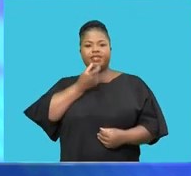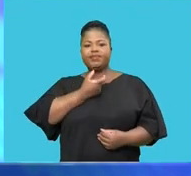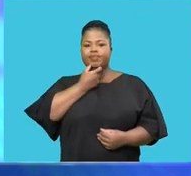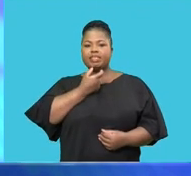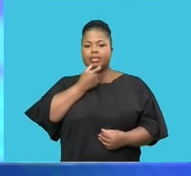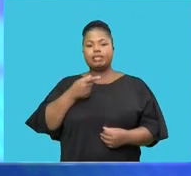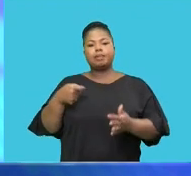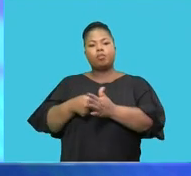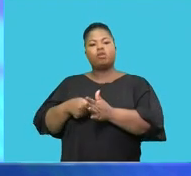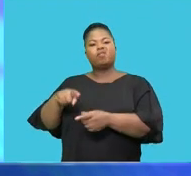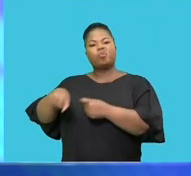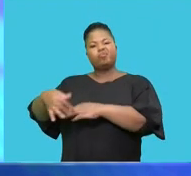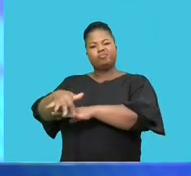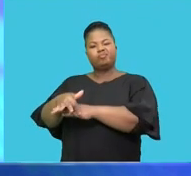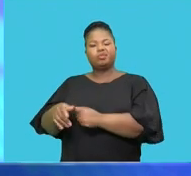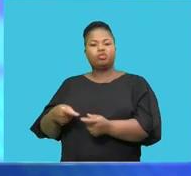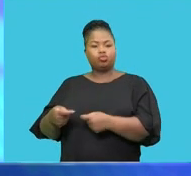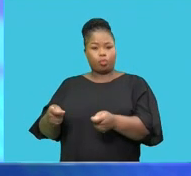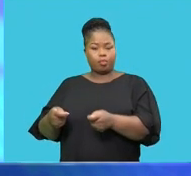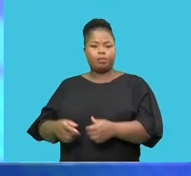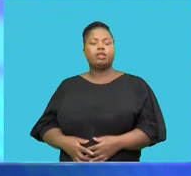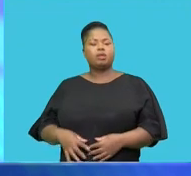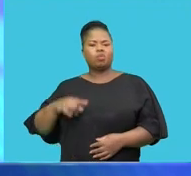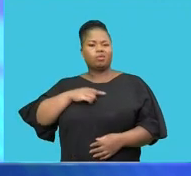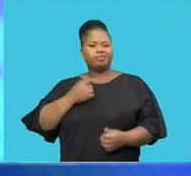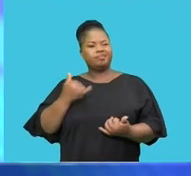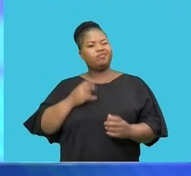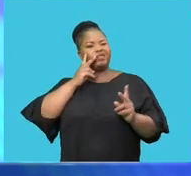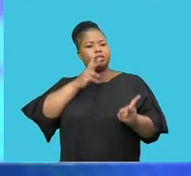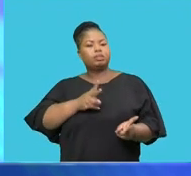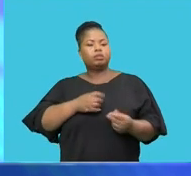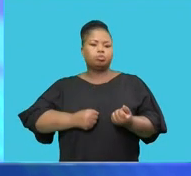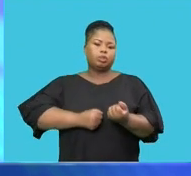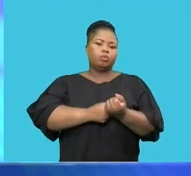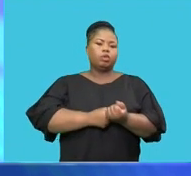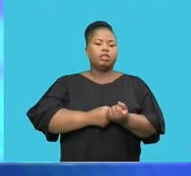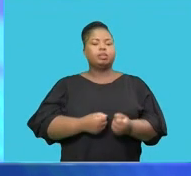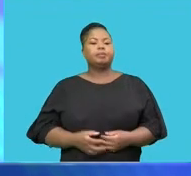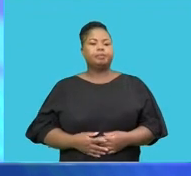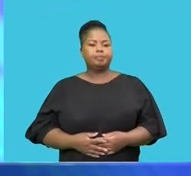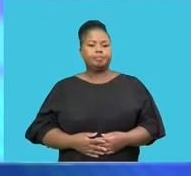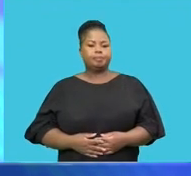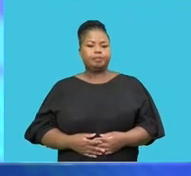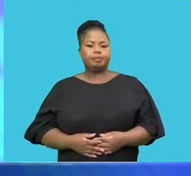wevenkile yangaphandle. Olutyelelo ibikukunika inkxaso ngokwemvakalelo nangokwemali kwiintsapho zabantwana ngeli xesha